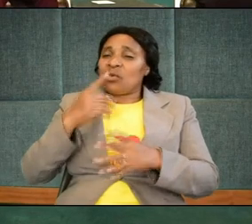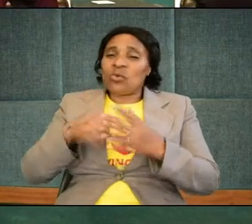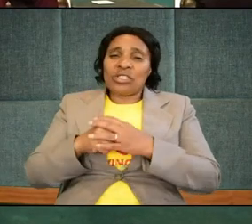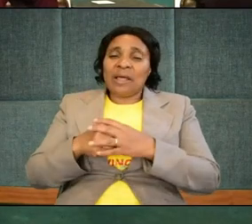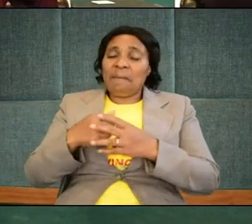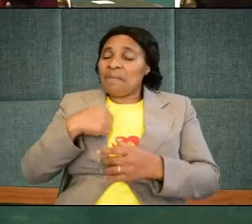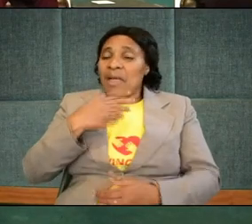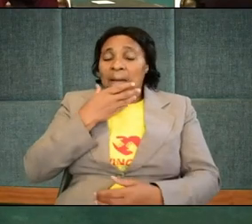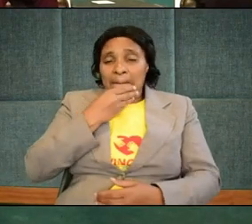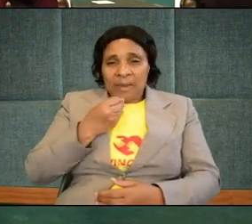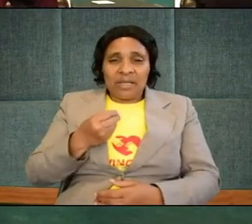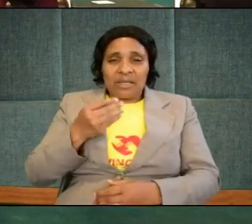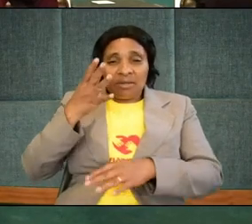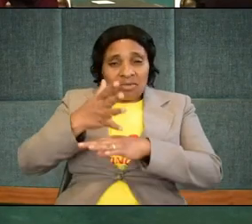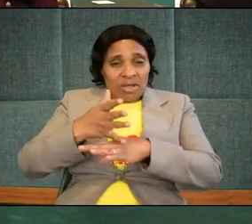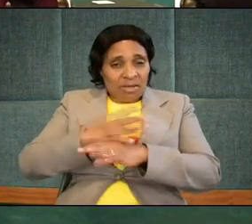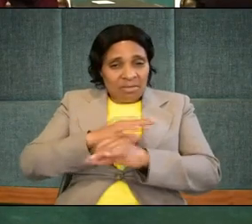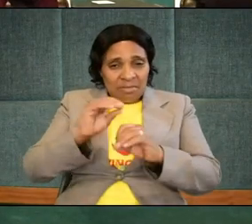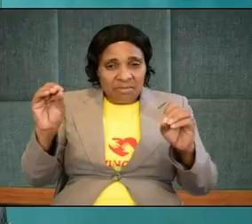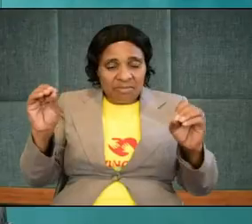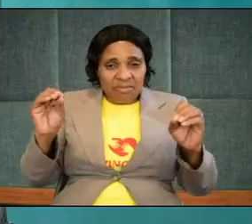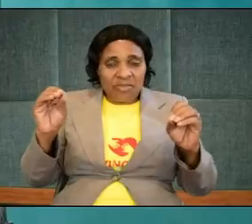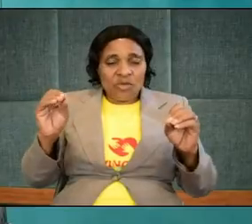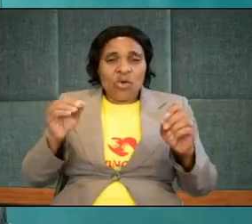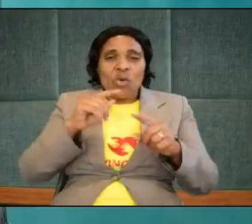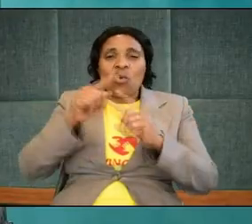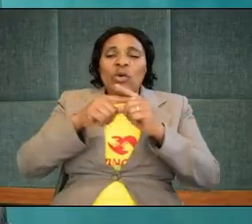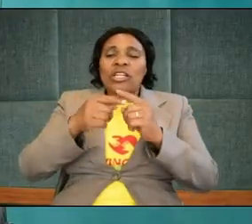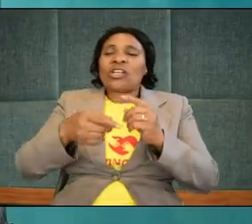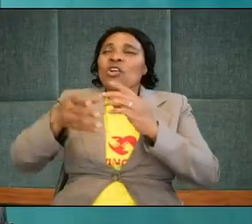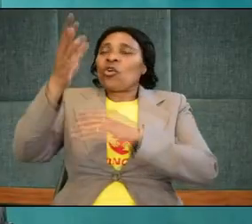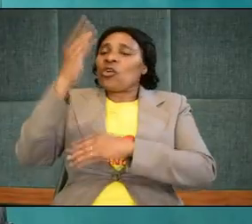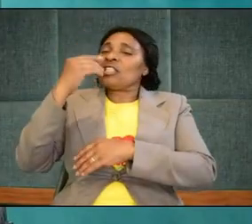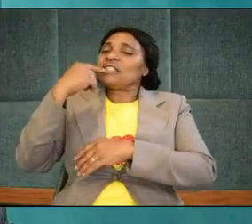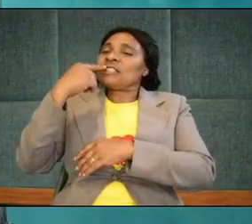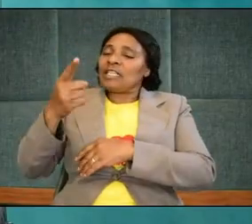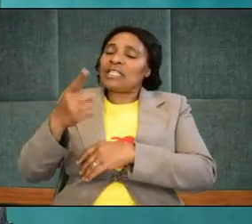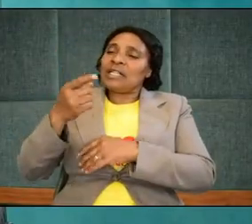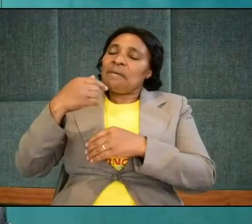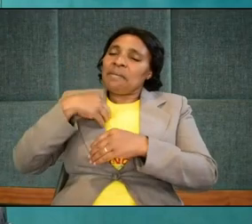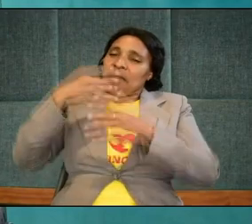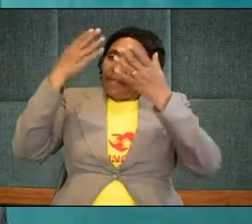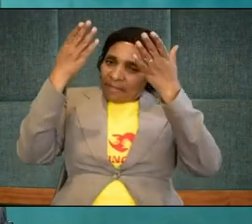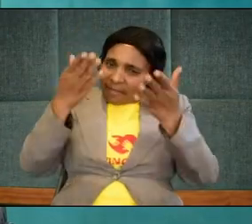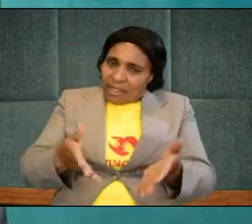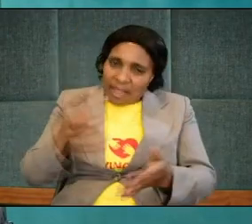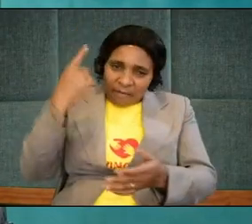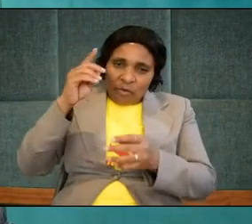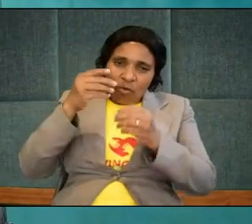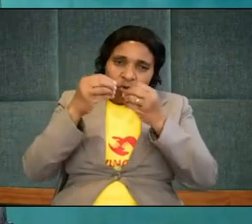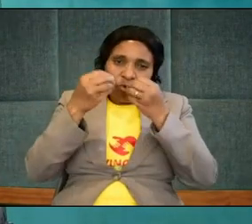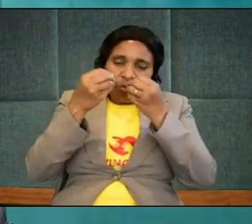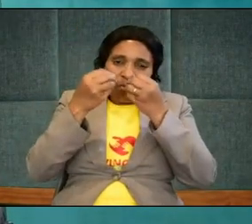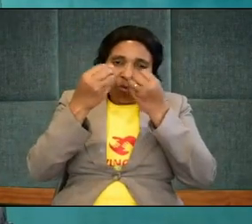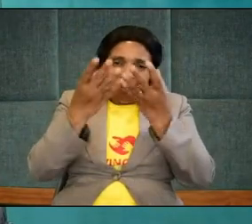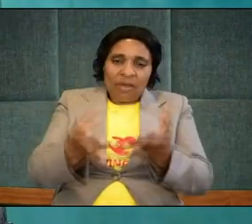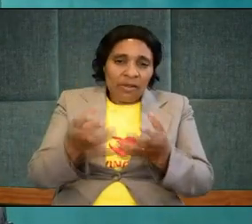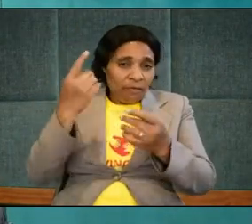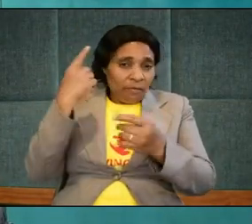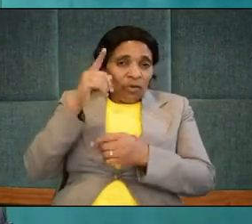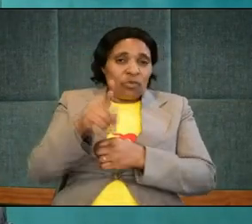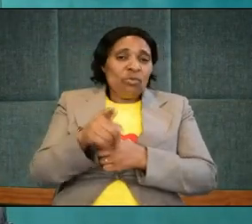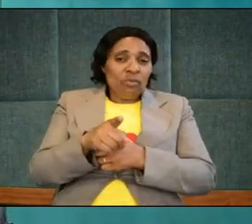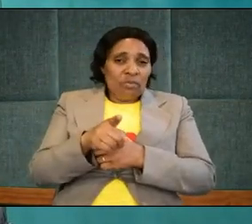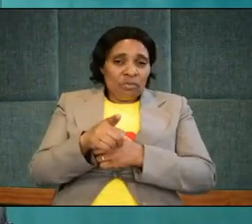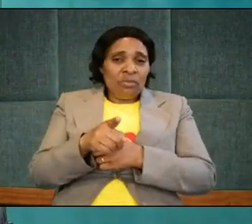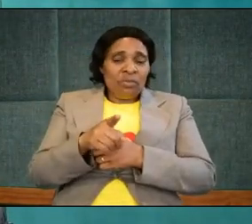not a man that I should lie." So when God said, "I will be there for you, I will provide for you," that is, and